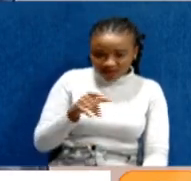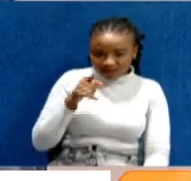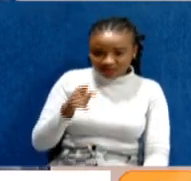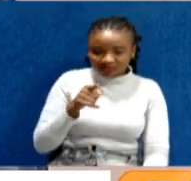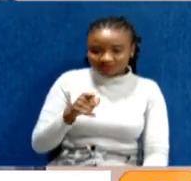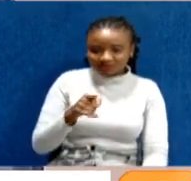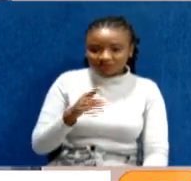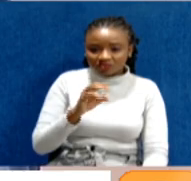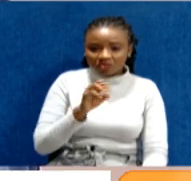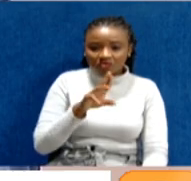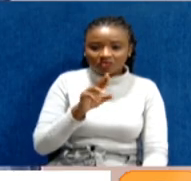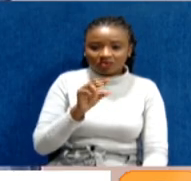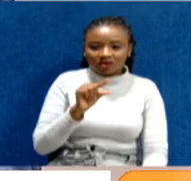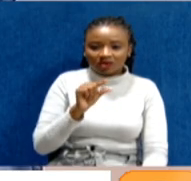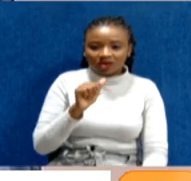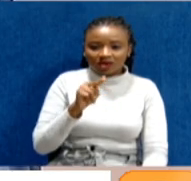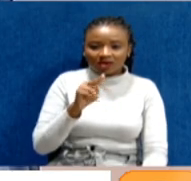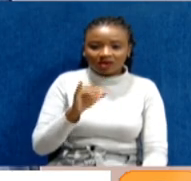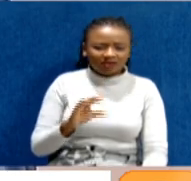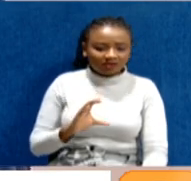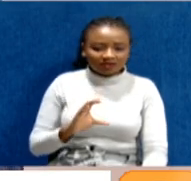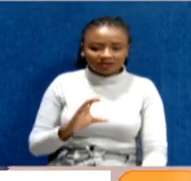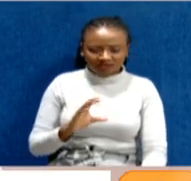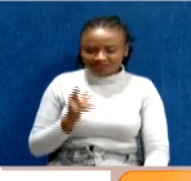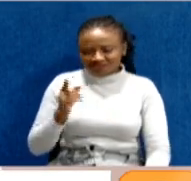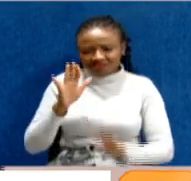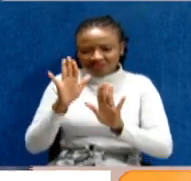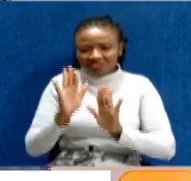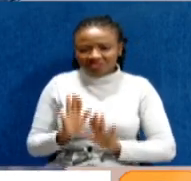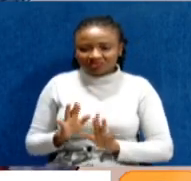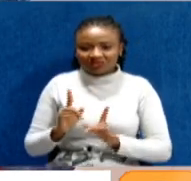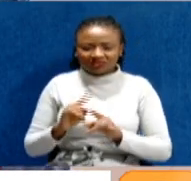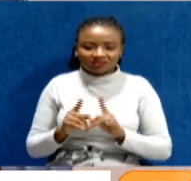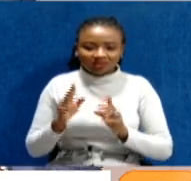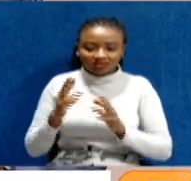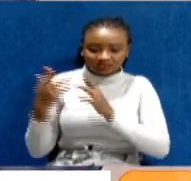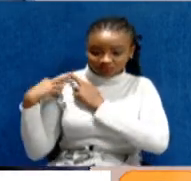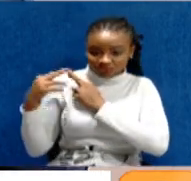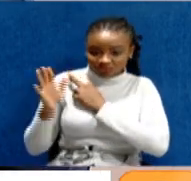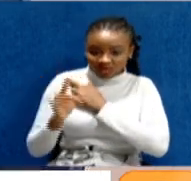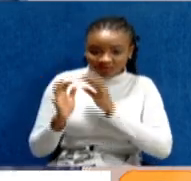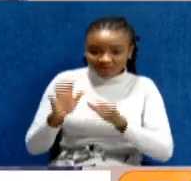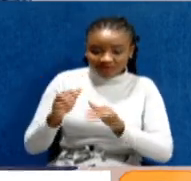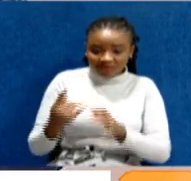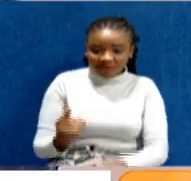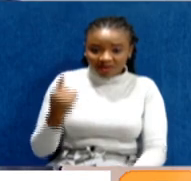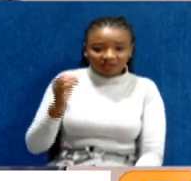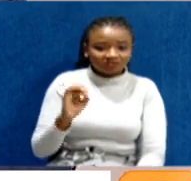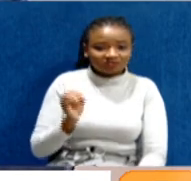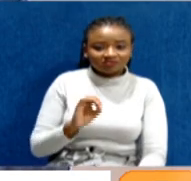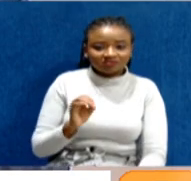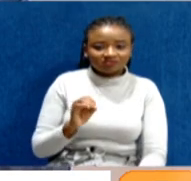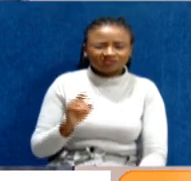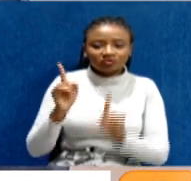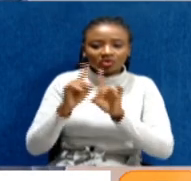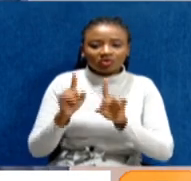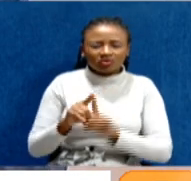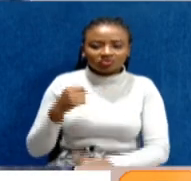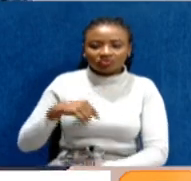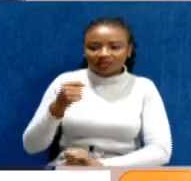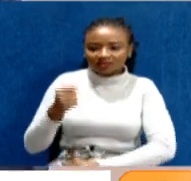It's very key. And this is one area that we cannot leave to the farmers alone. In terms of also looking at the inputs that we